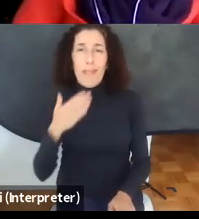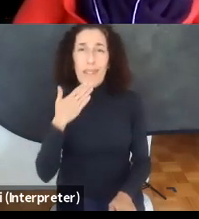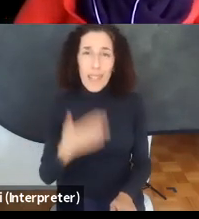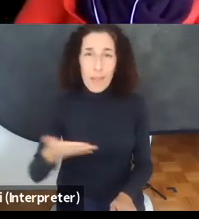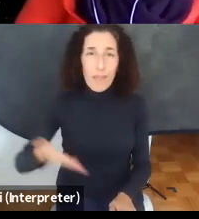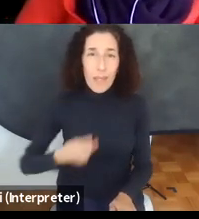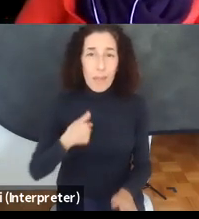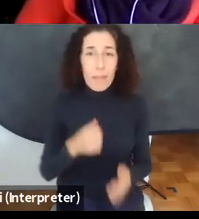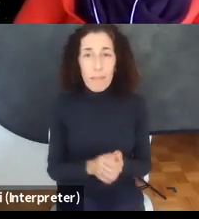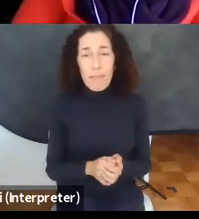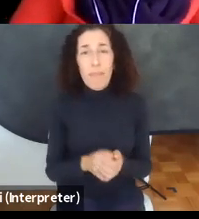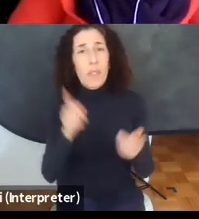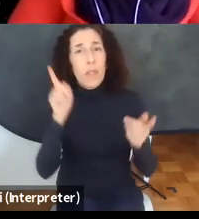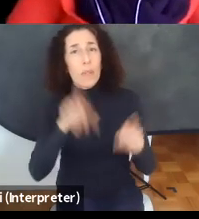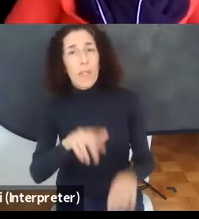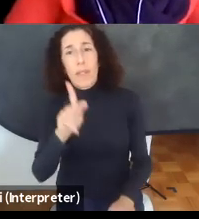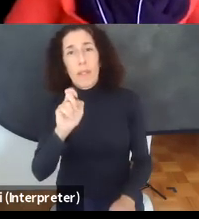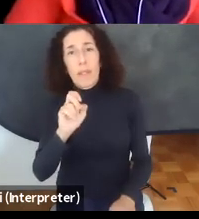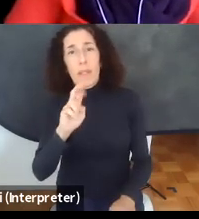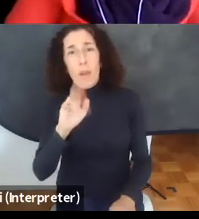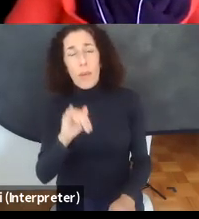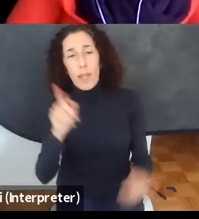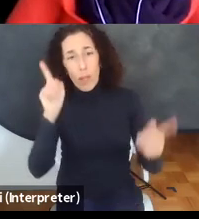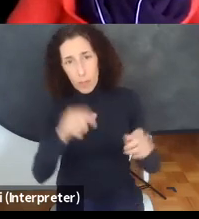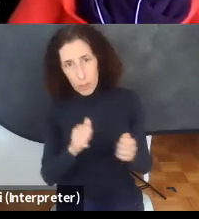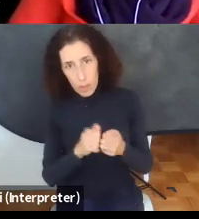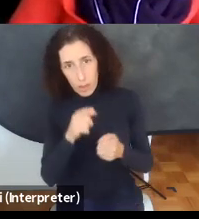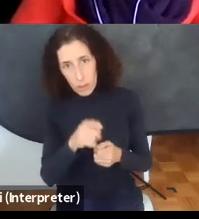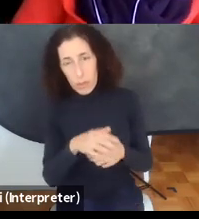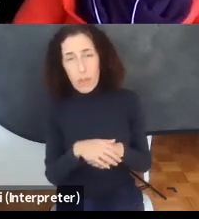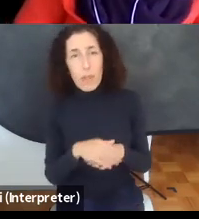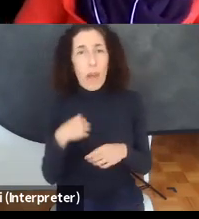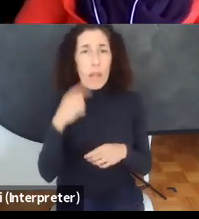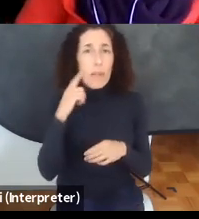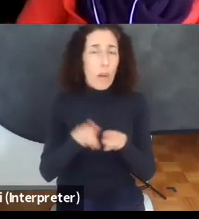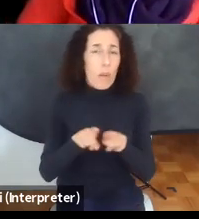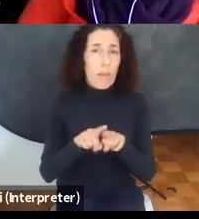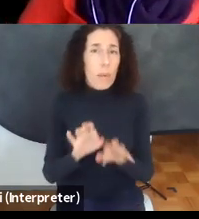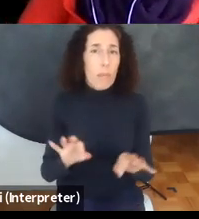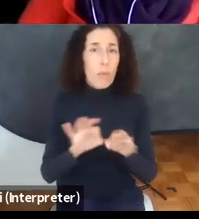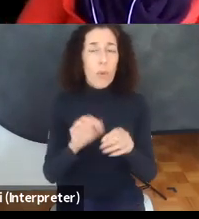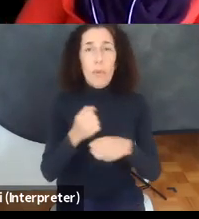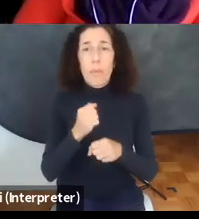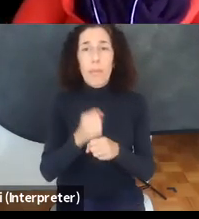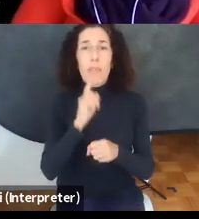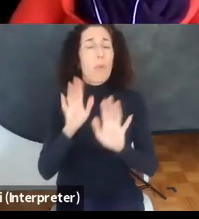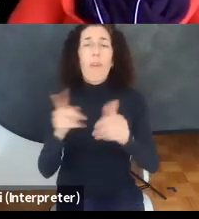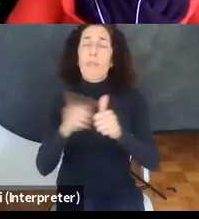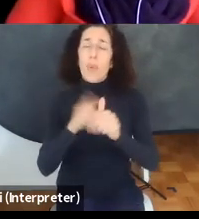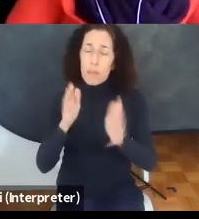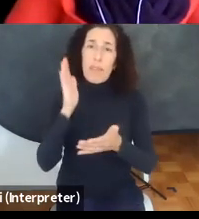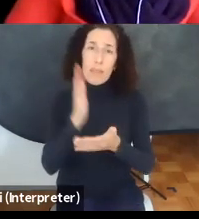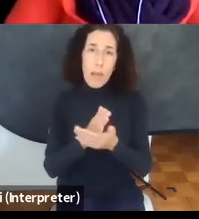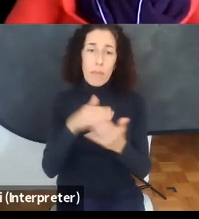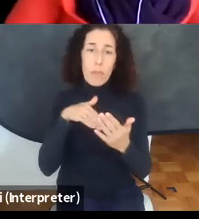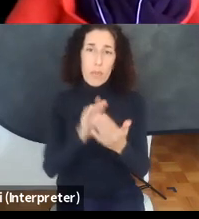Going along with what Carrie said, which I completely agree with, I think we need to ensure that disability, we have to stop treating disability rights